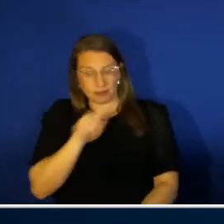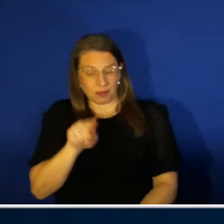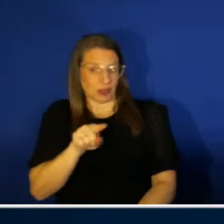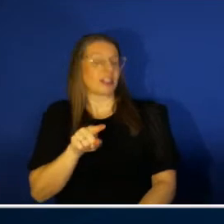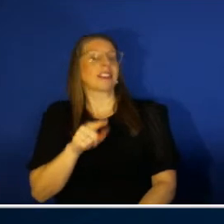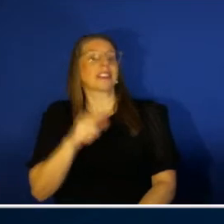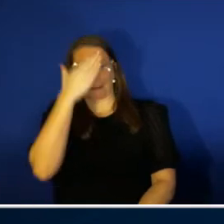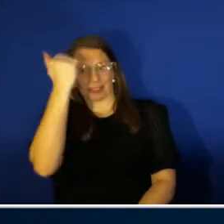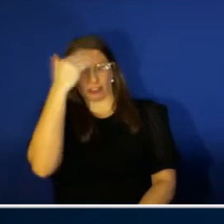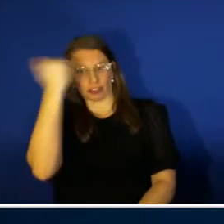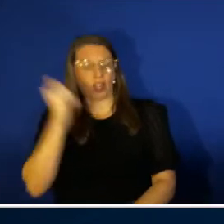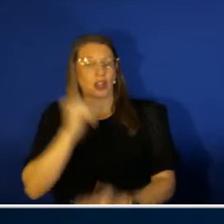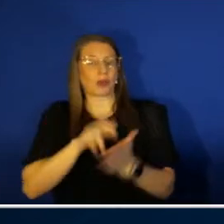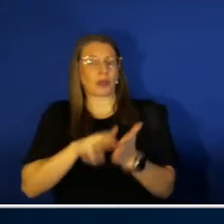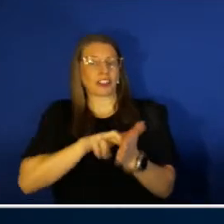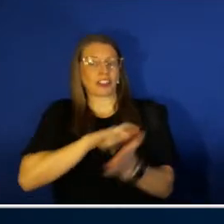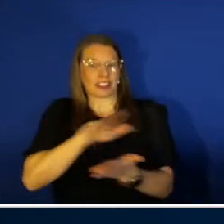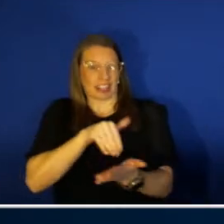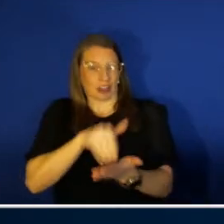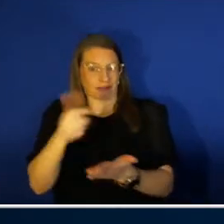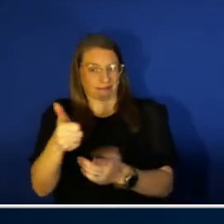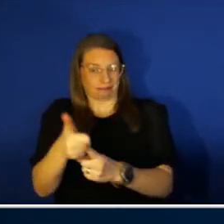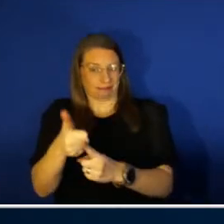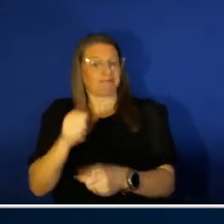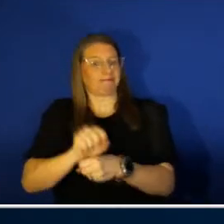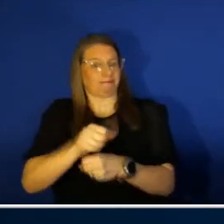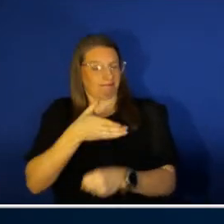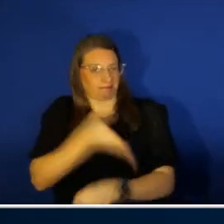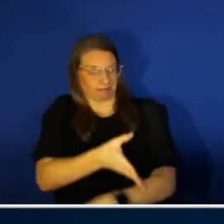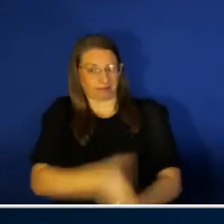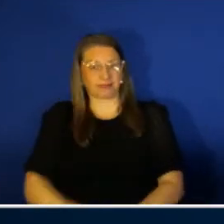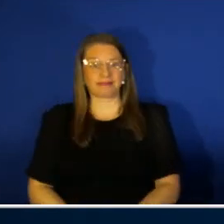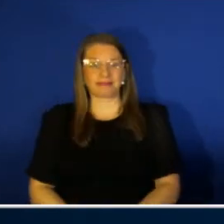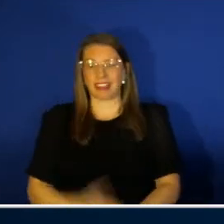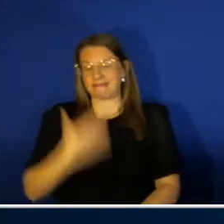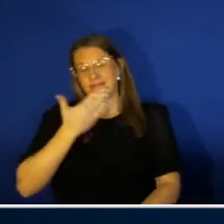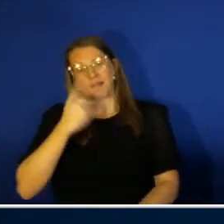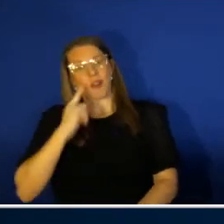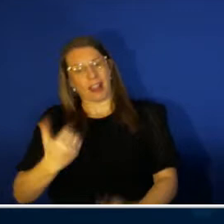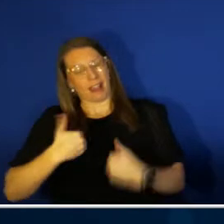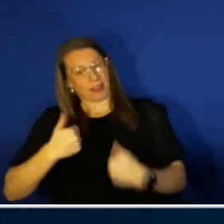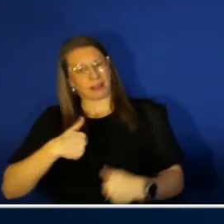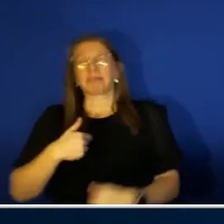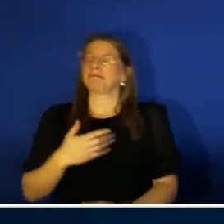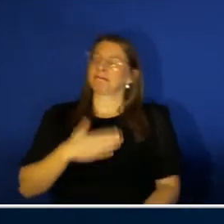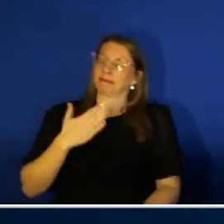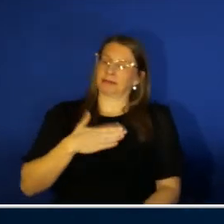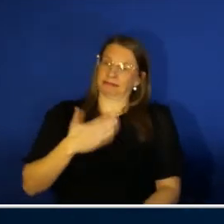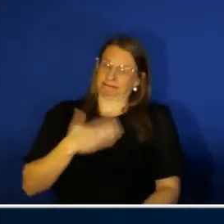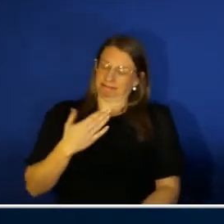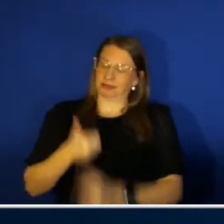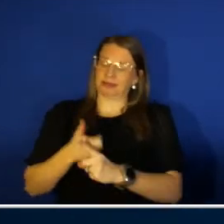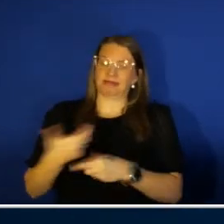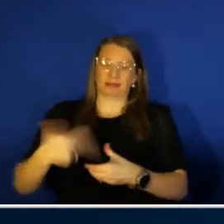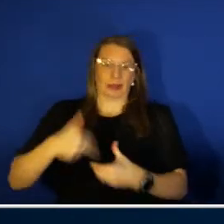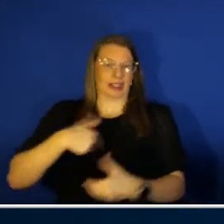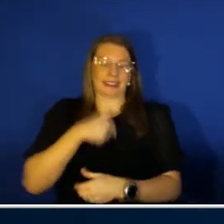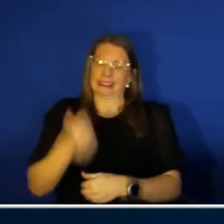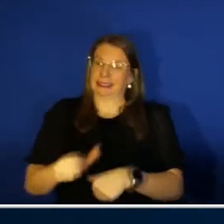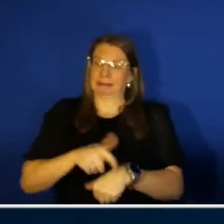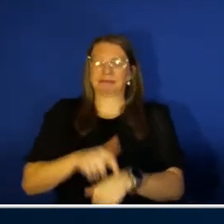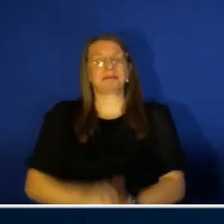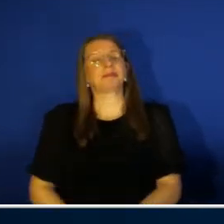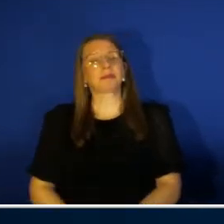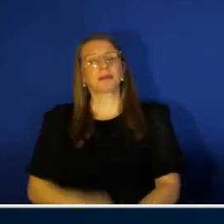morning. Good morning. Thanks for having me. Always good to have you on the program. What is the difference between